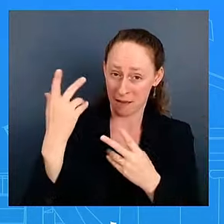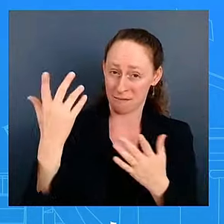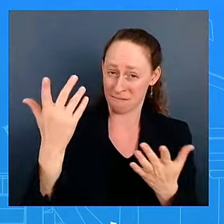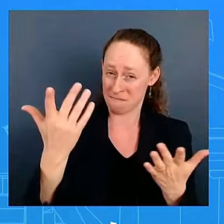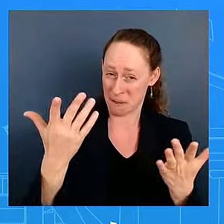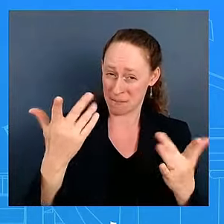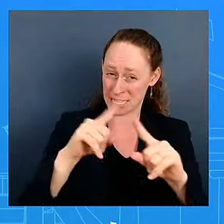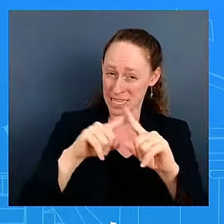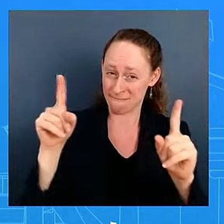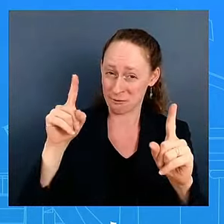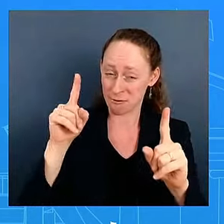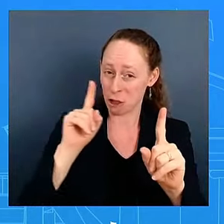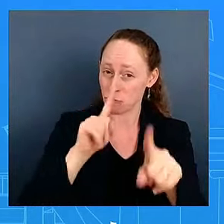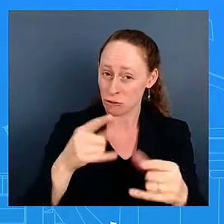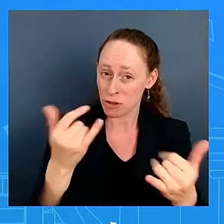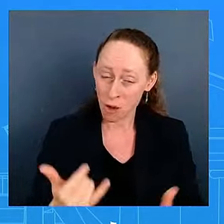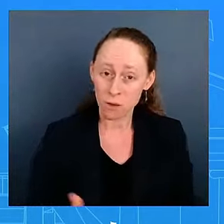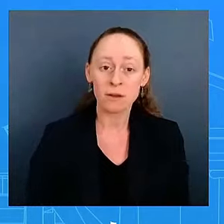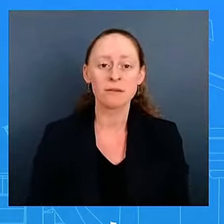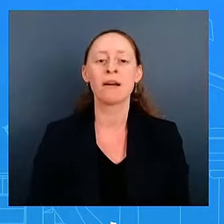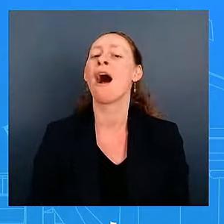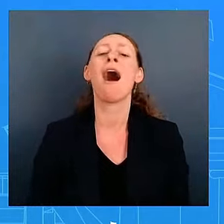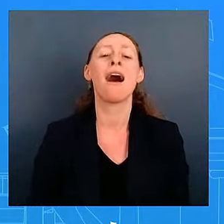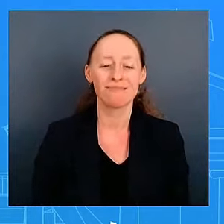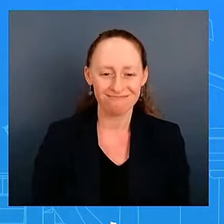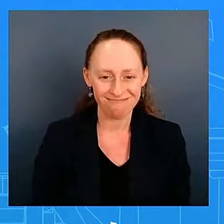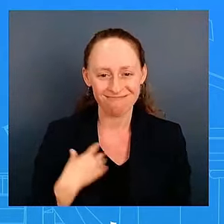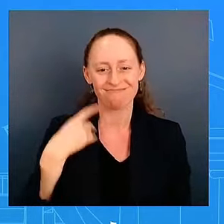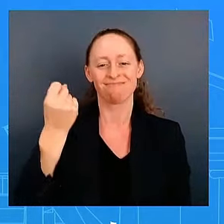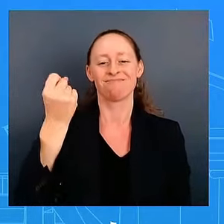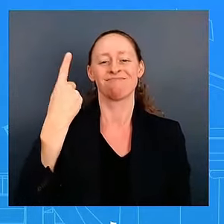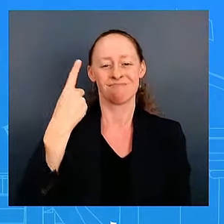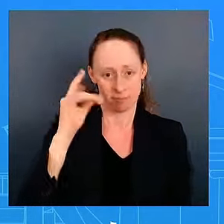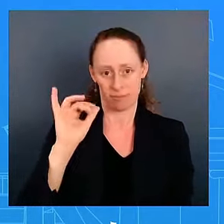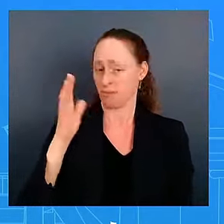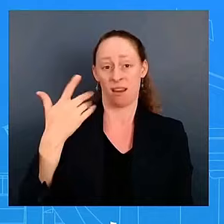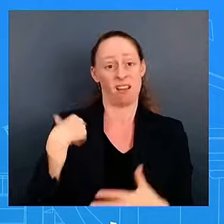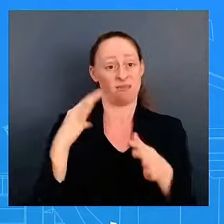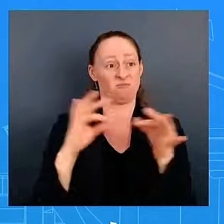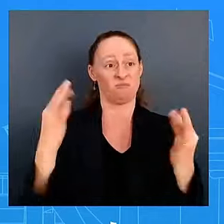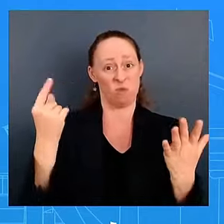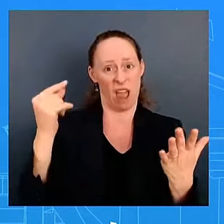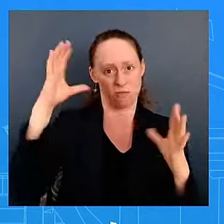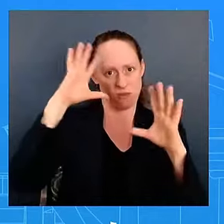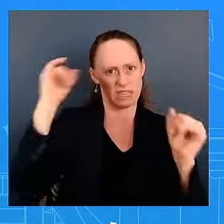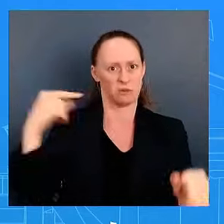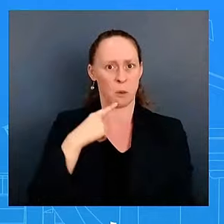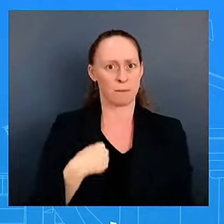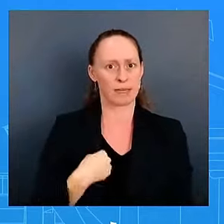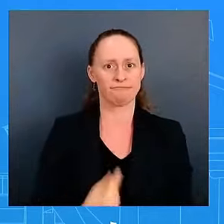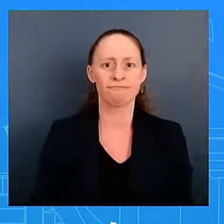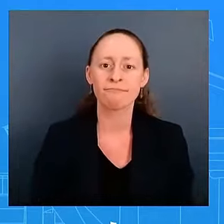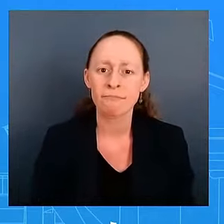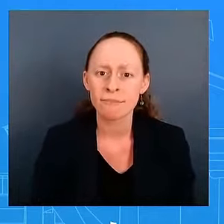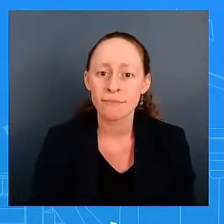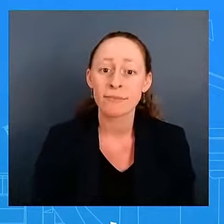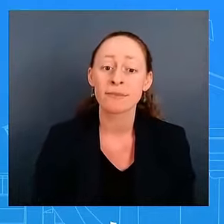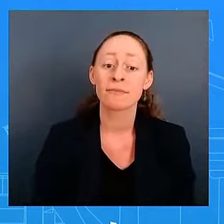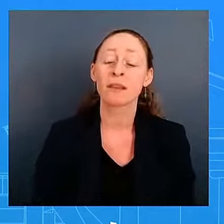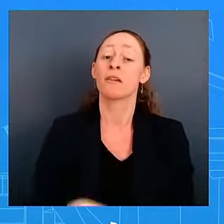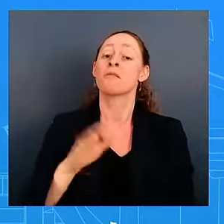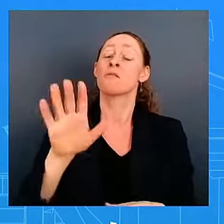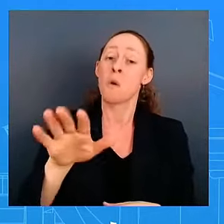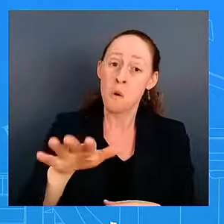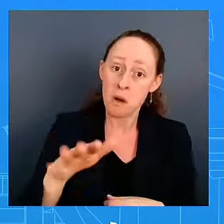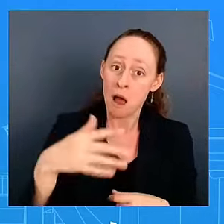that came from me. That is something that came from the president. So he was saying, even as he was looking for her in the moment, it wasn't a